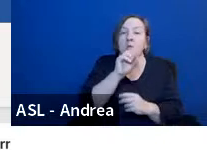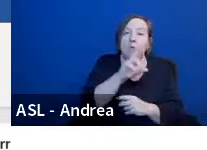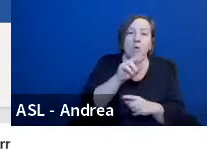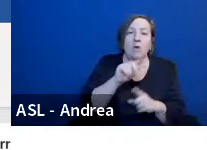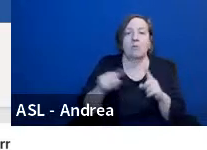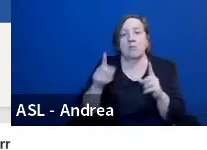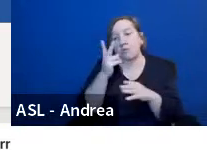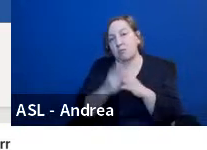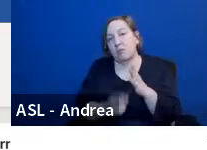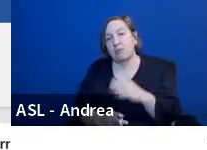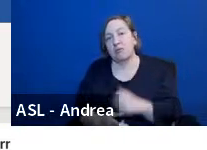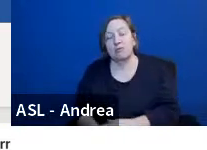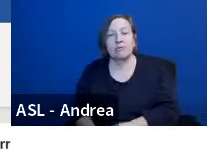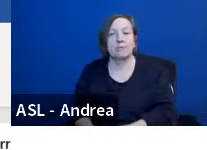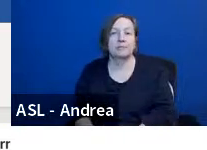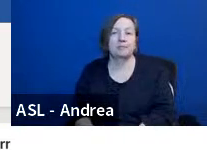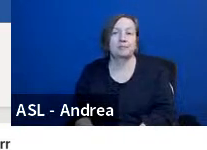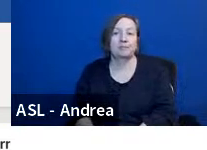both.